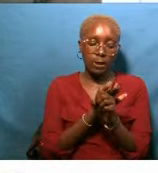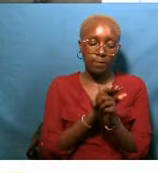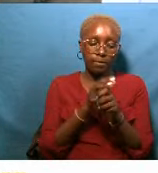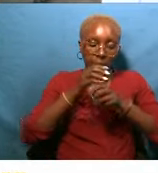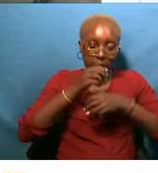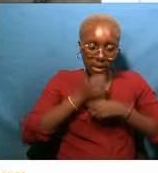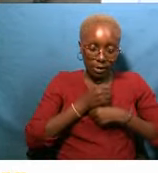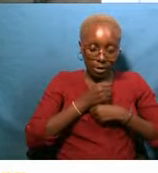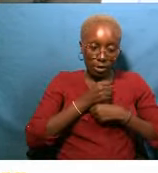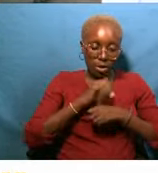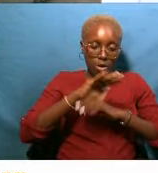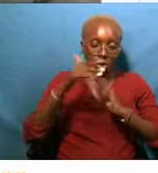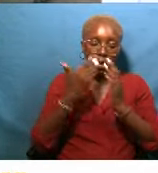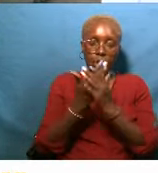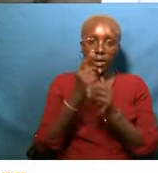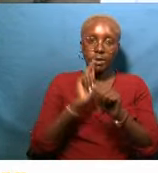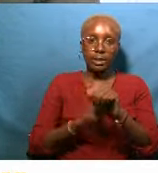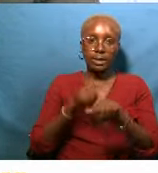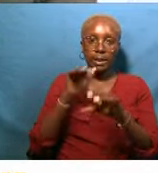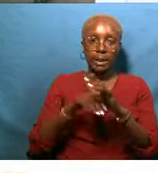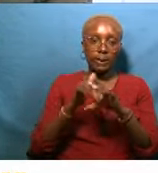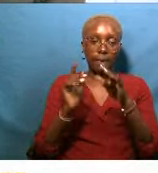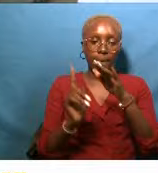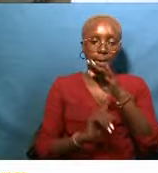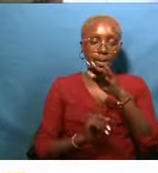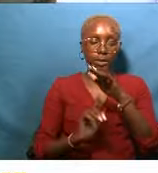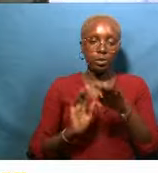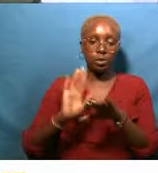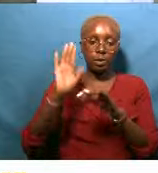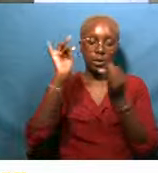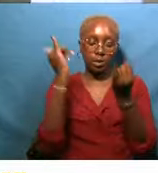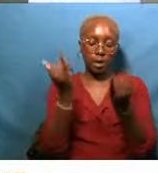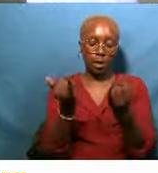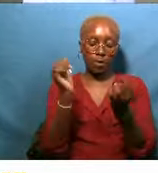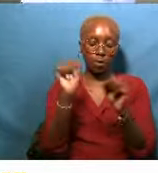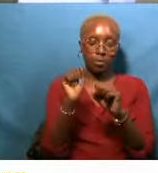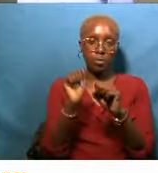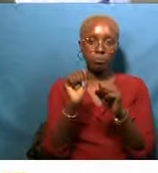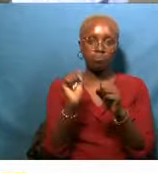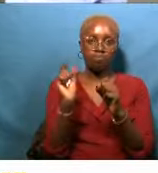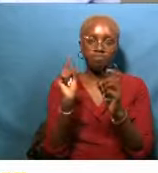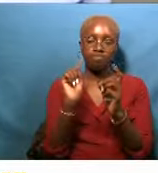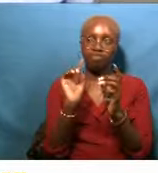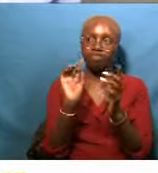the times in their ministry. You can now turn to the people.